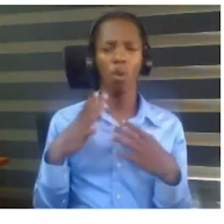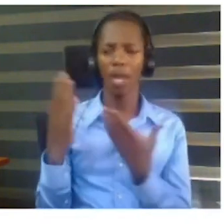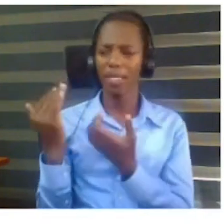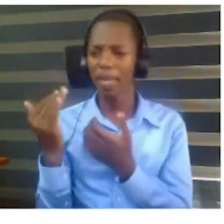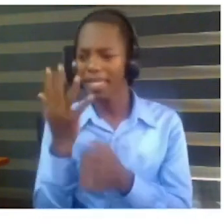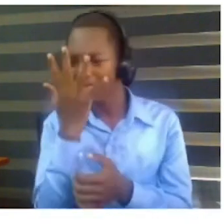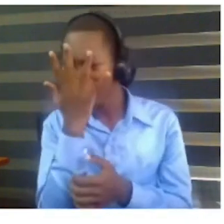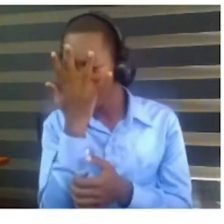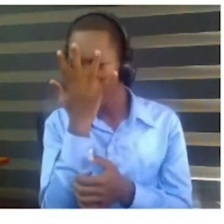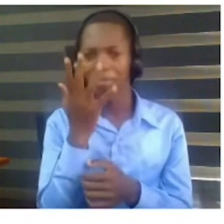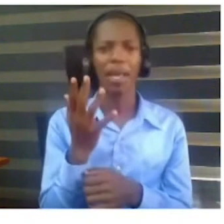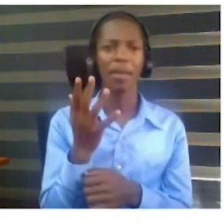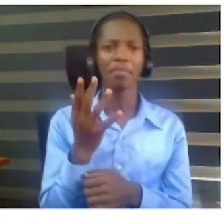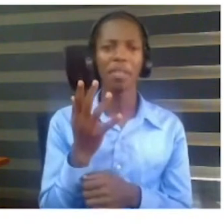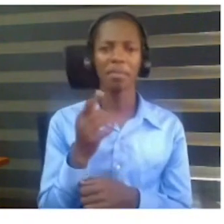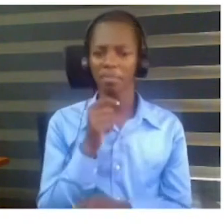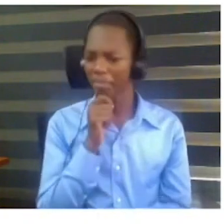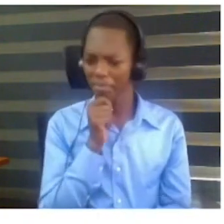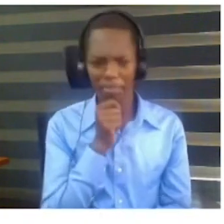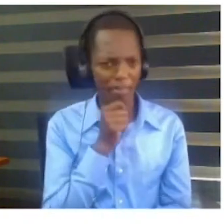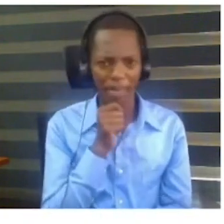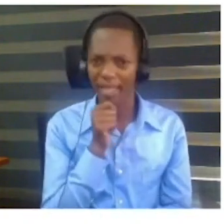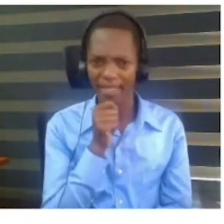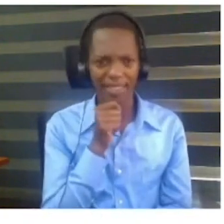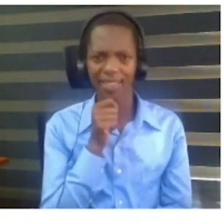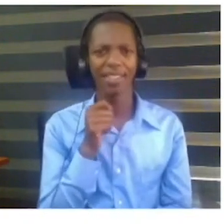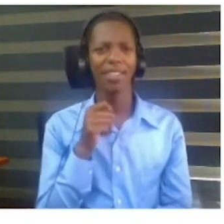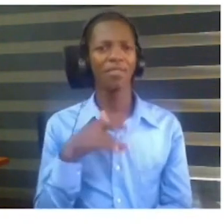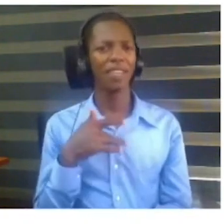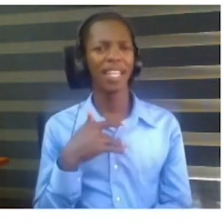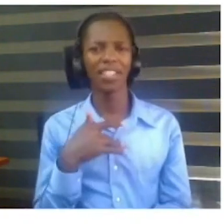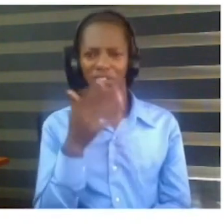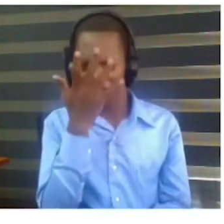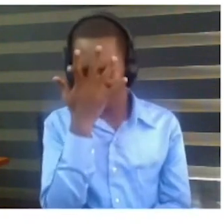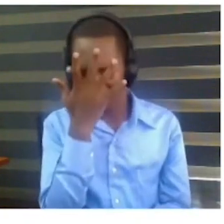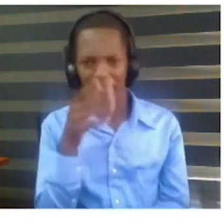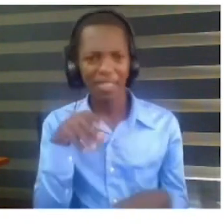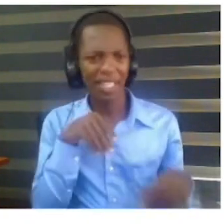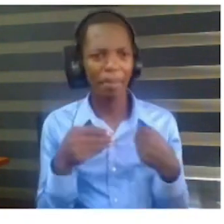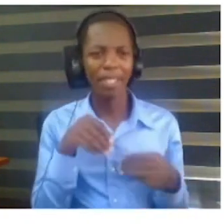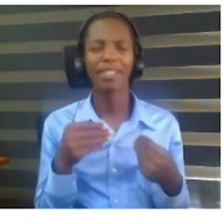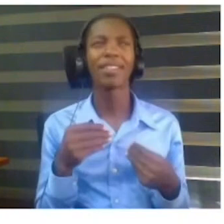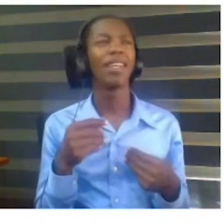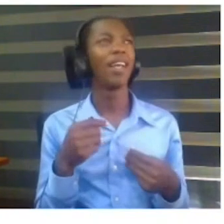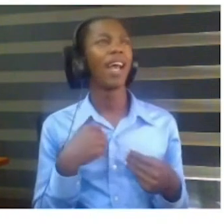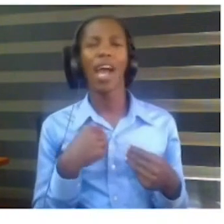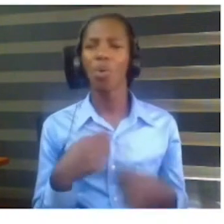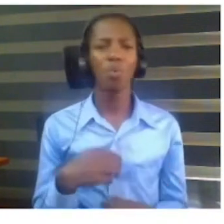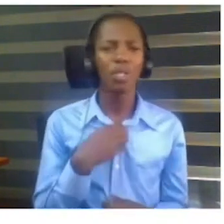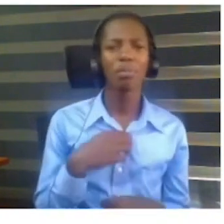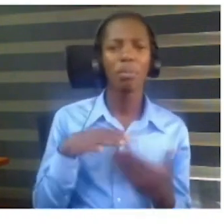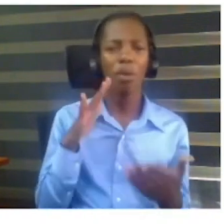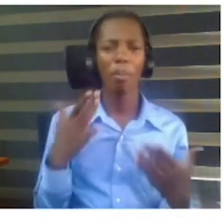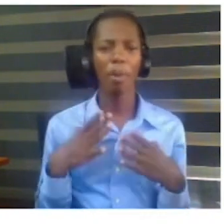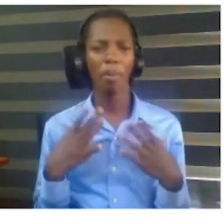disability. I wish more people would have disability pride. Everyone has